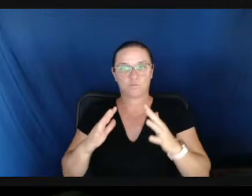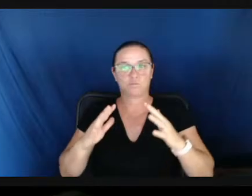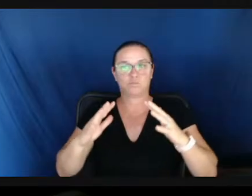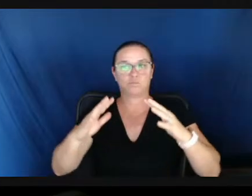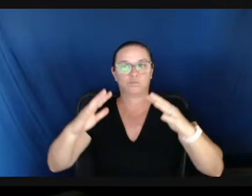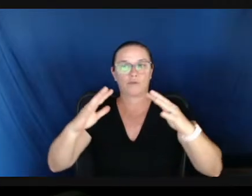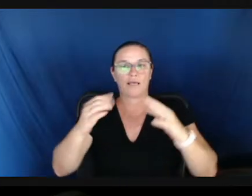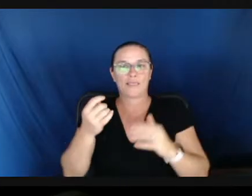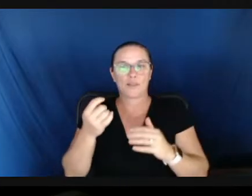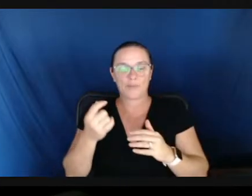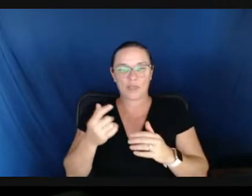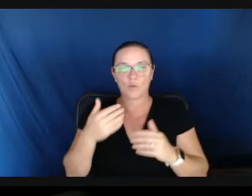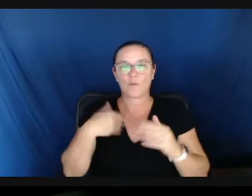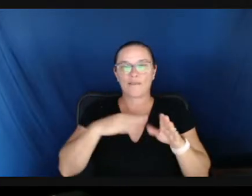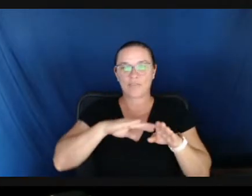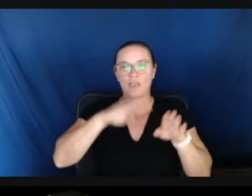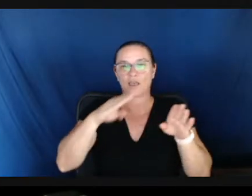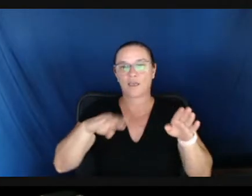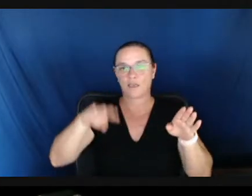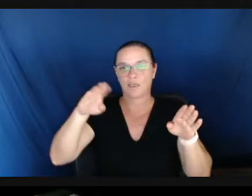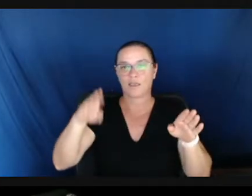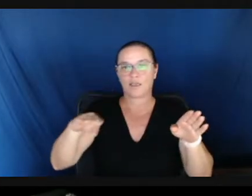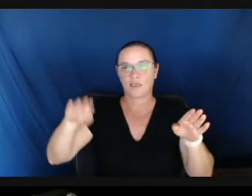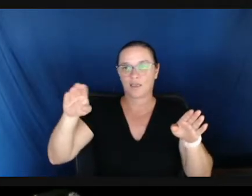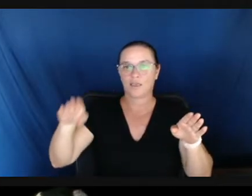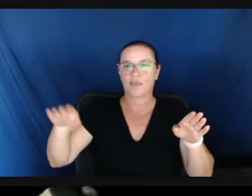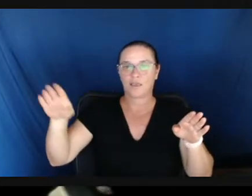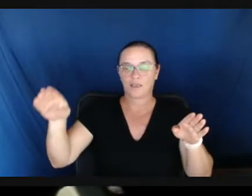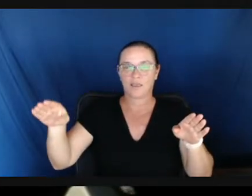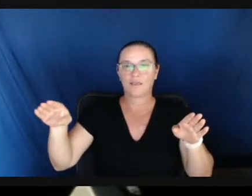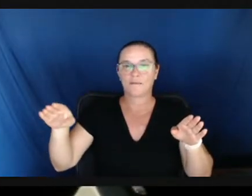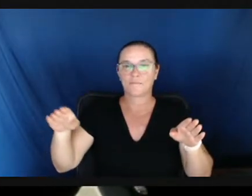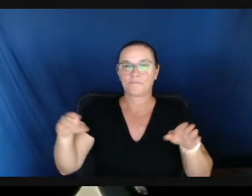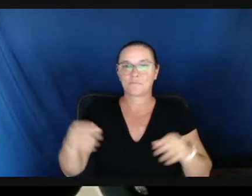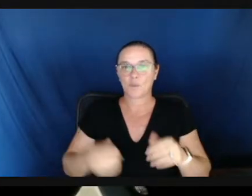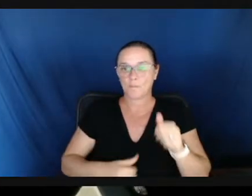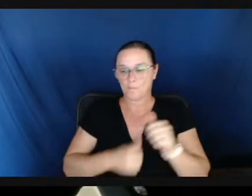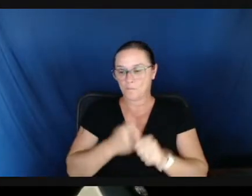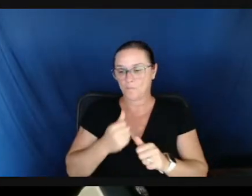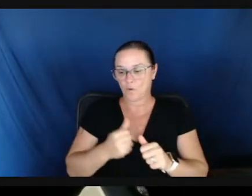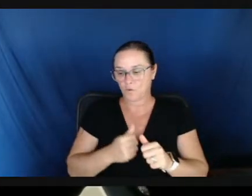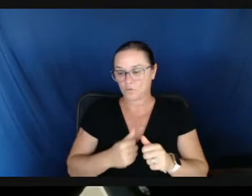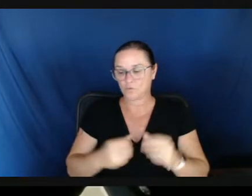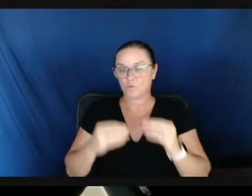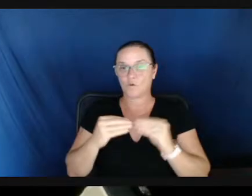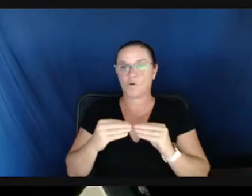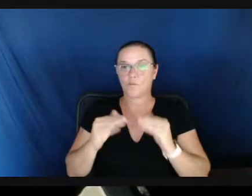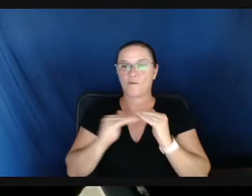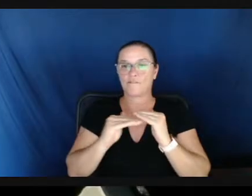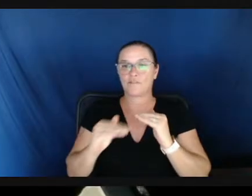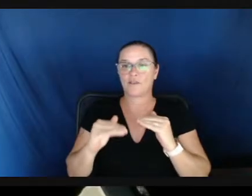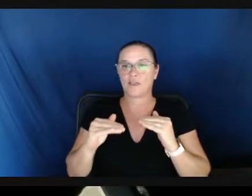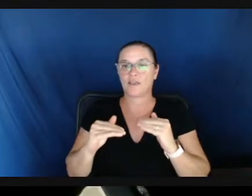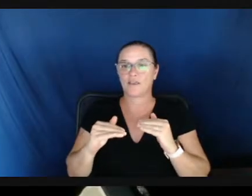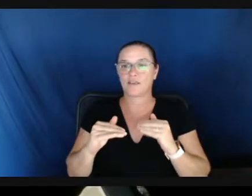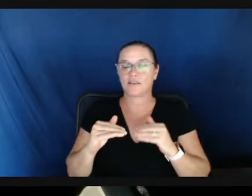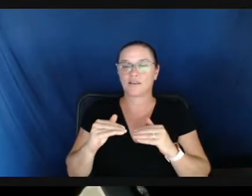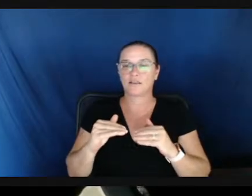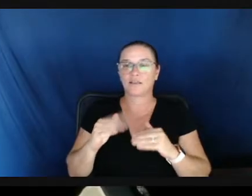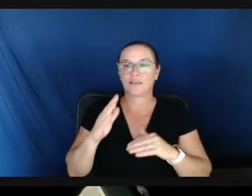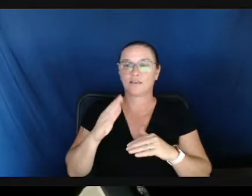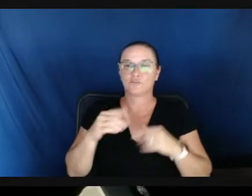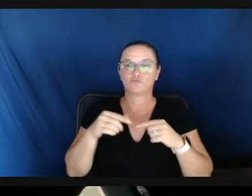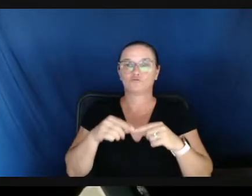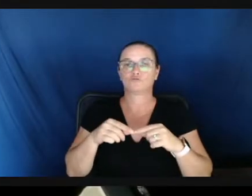we do have this little bit of a variation that occurs. Actually, most of these night times are flatter than the daytimes, as you can see